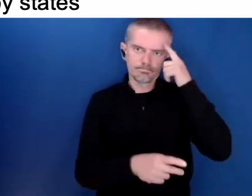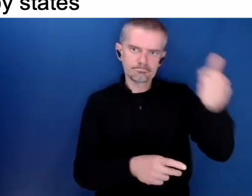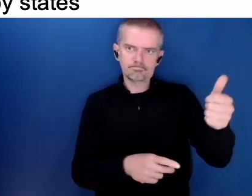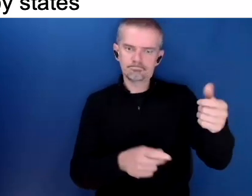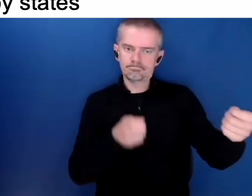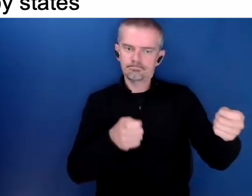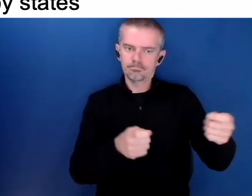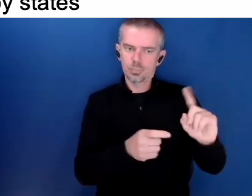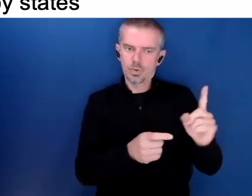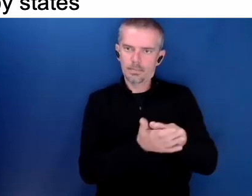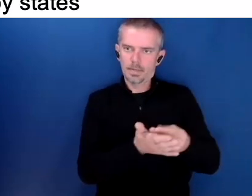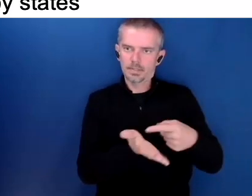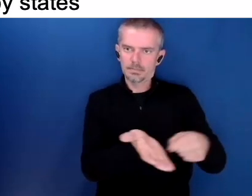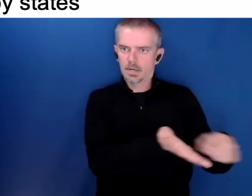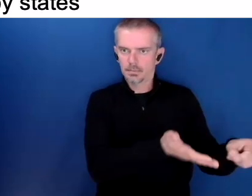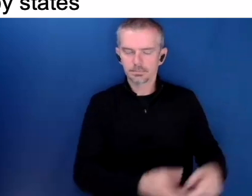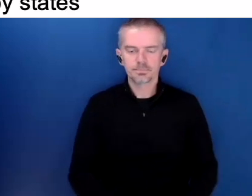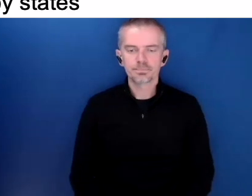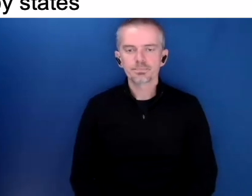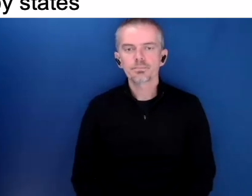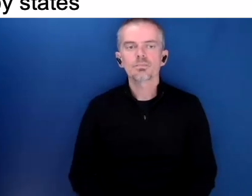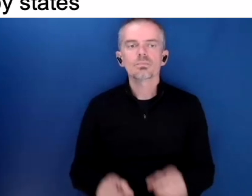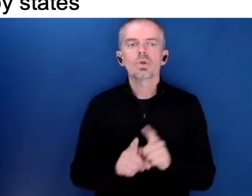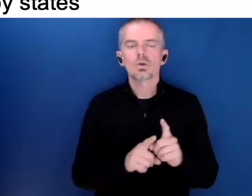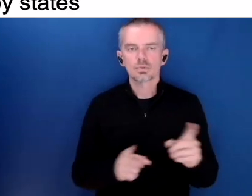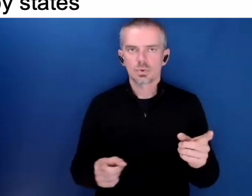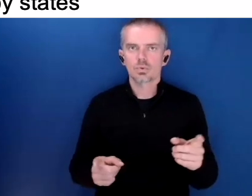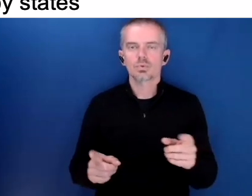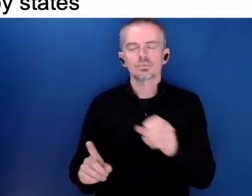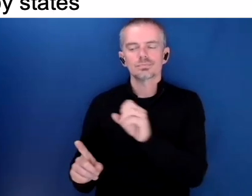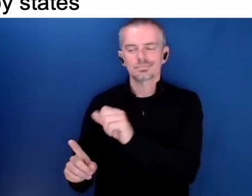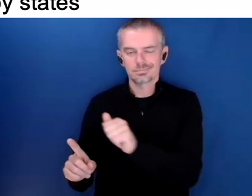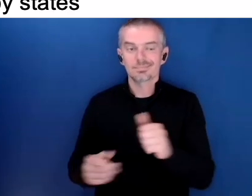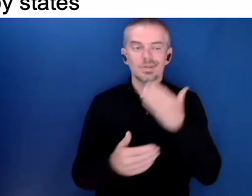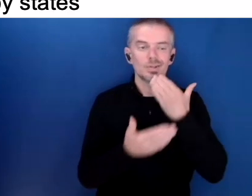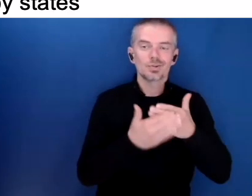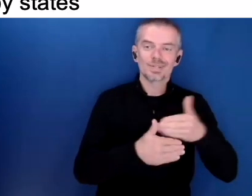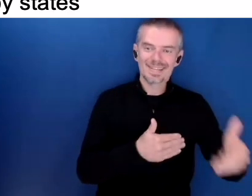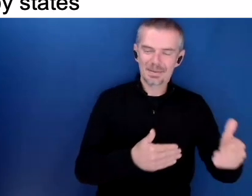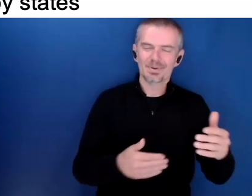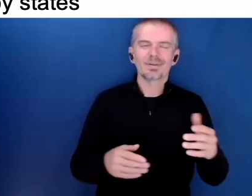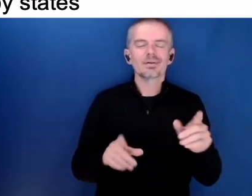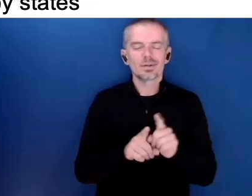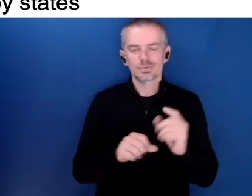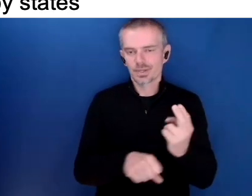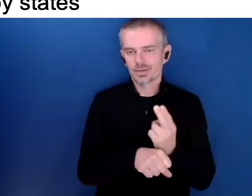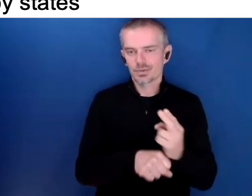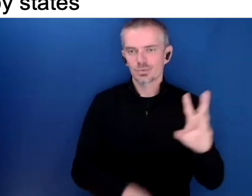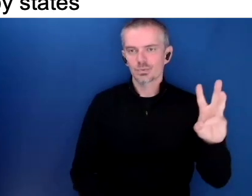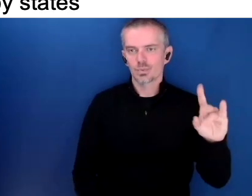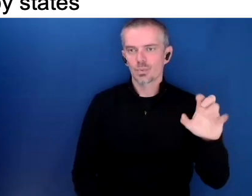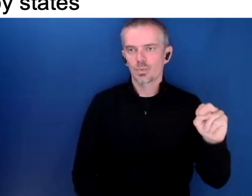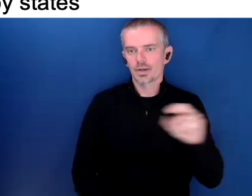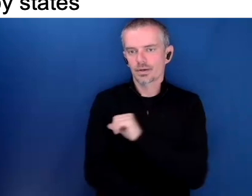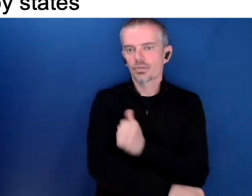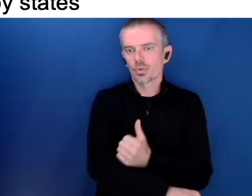spent. Also similar to stewardship agreements, good neighbor agreements can be used with the Wyden Authority to allow for projects that span